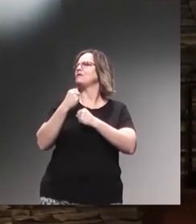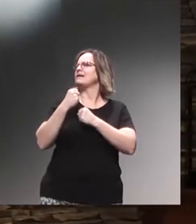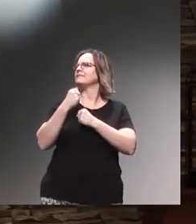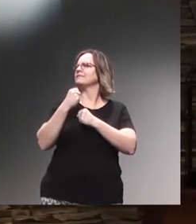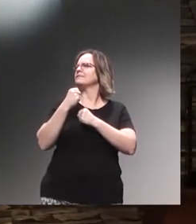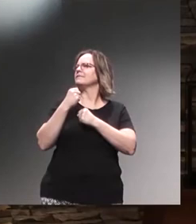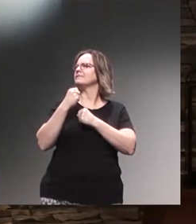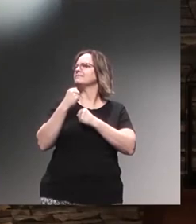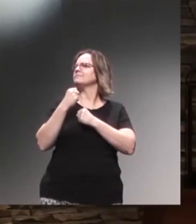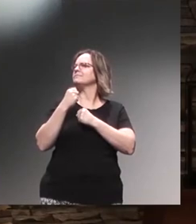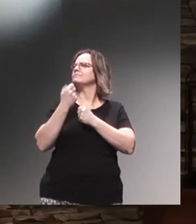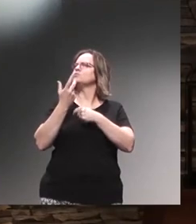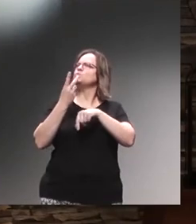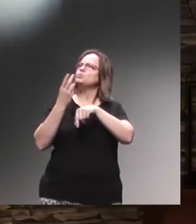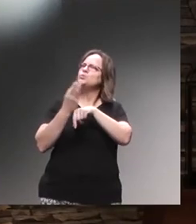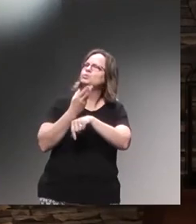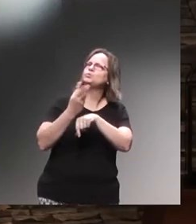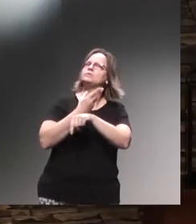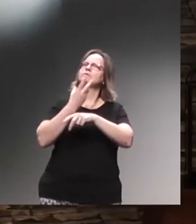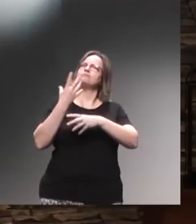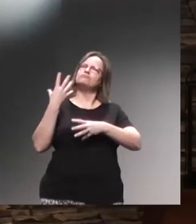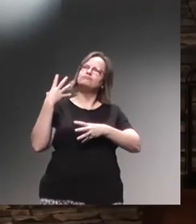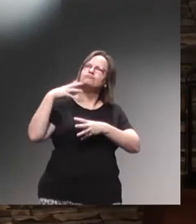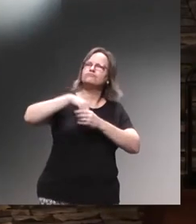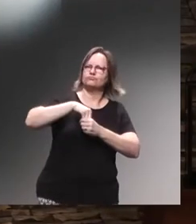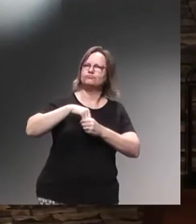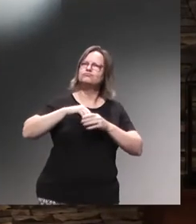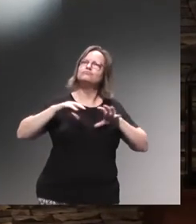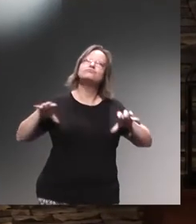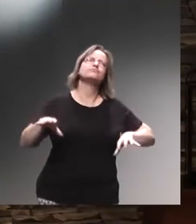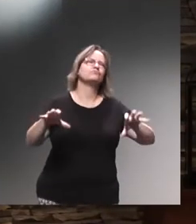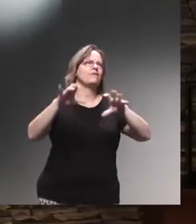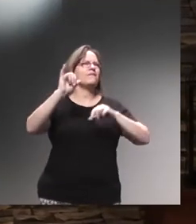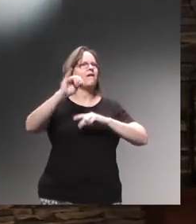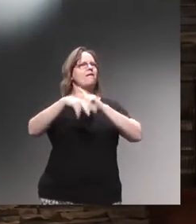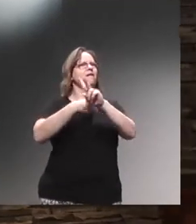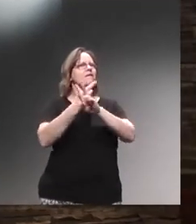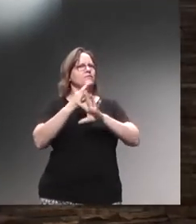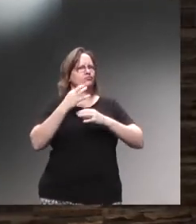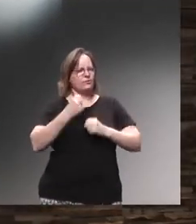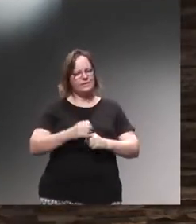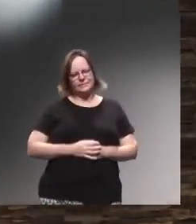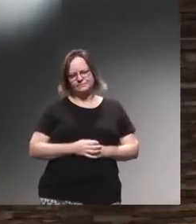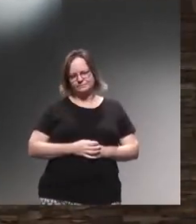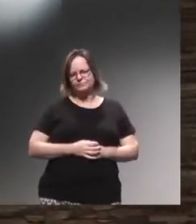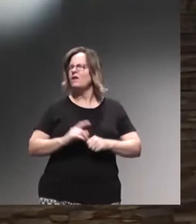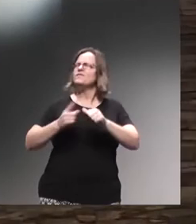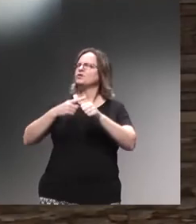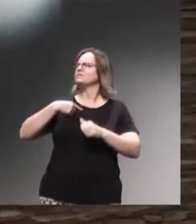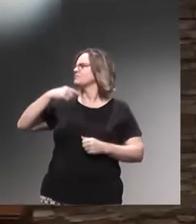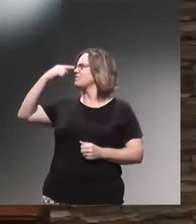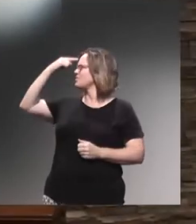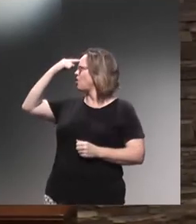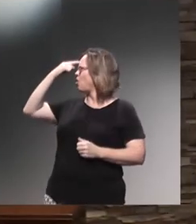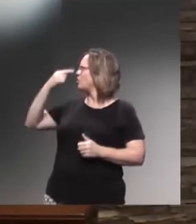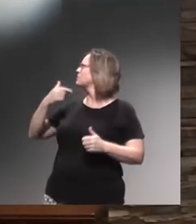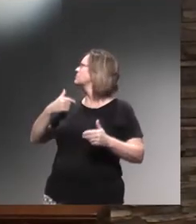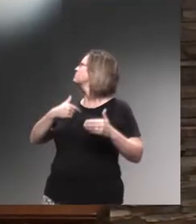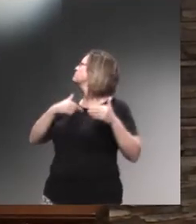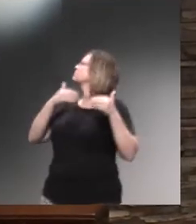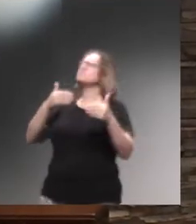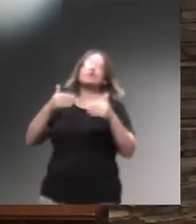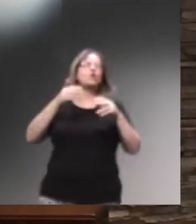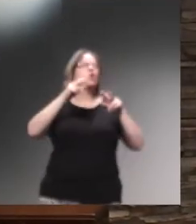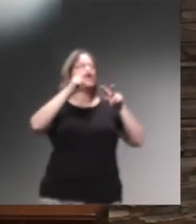are. I thought what I would do first is look at some of these, the conventional images